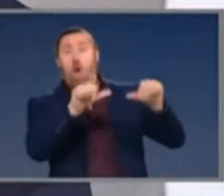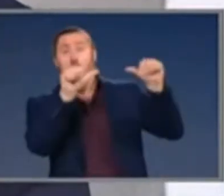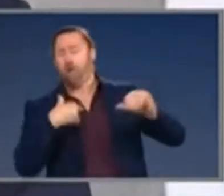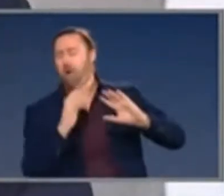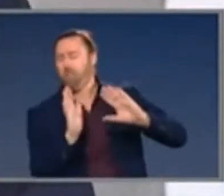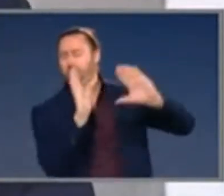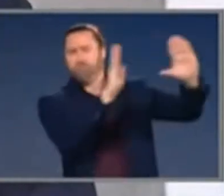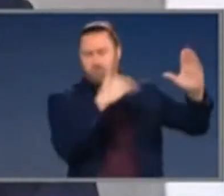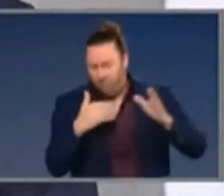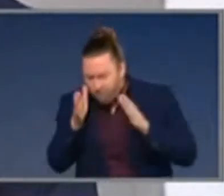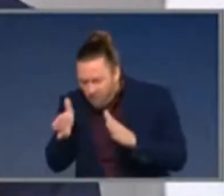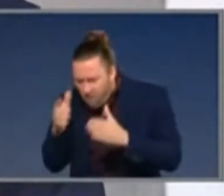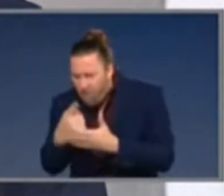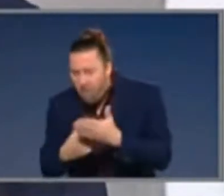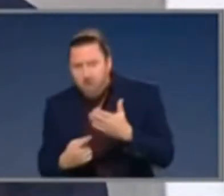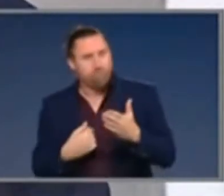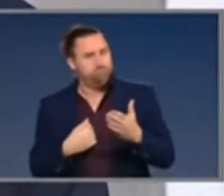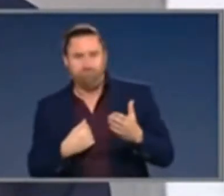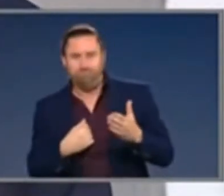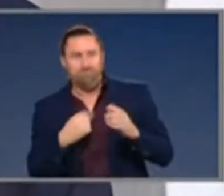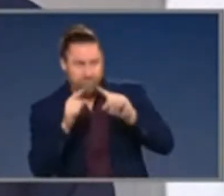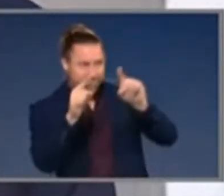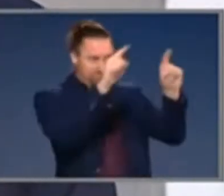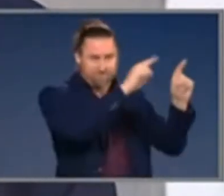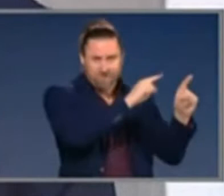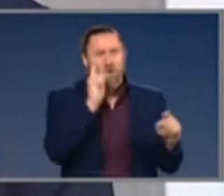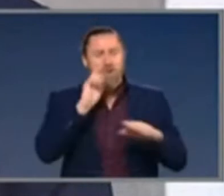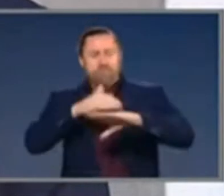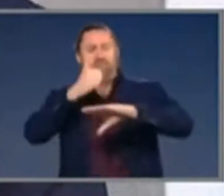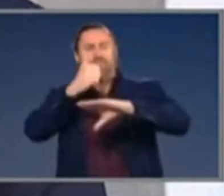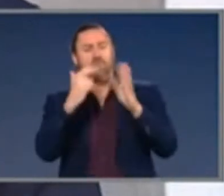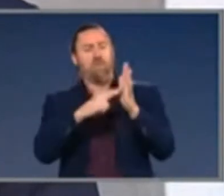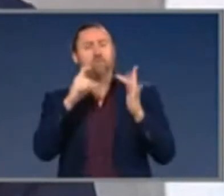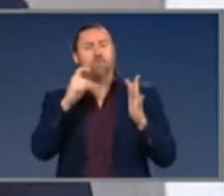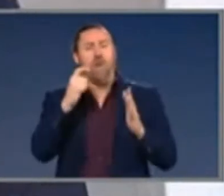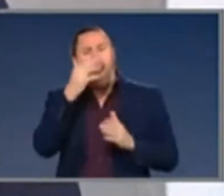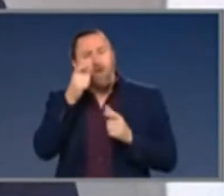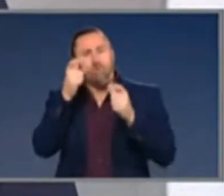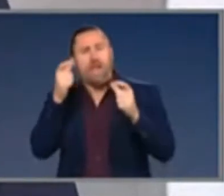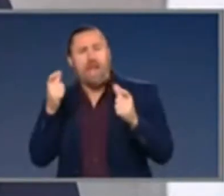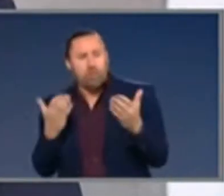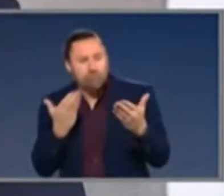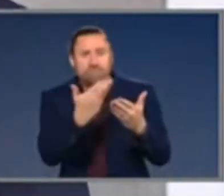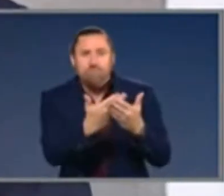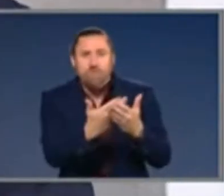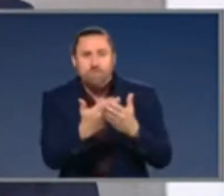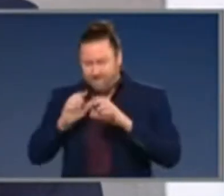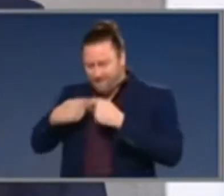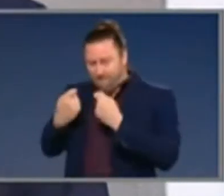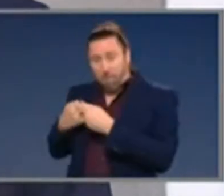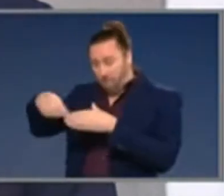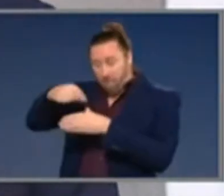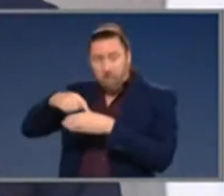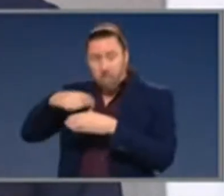Care Response Centre has been a key initiative to ensure that we continue to stay on top and